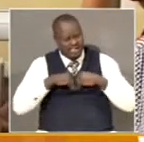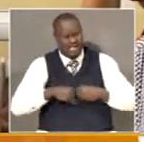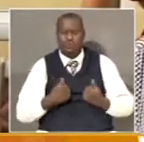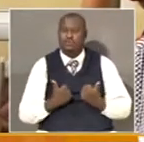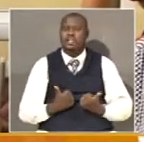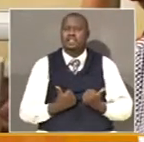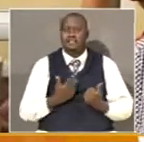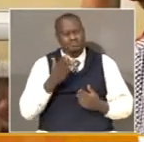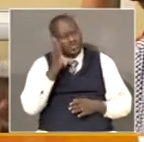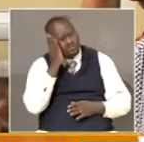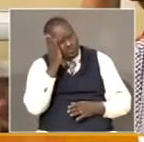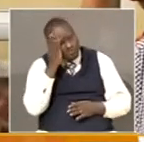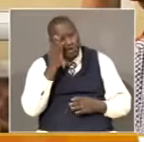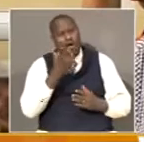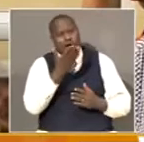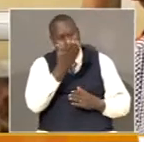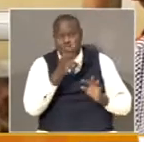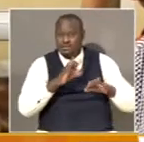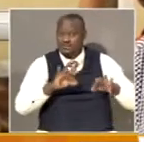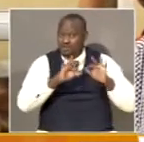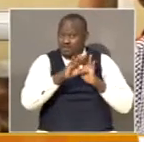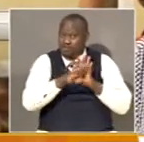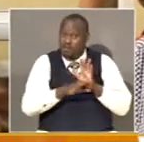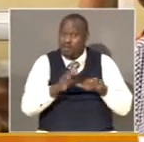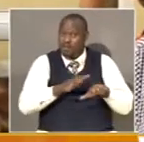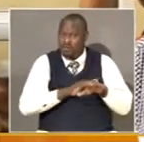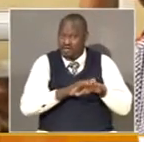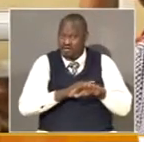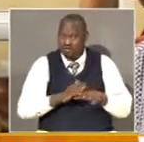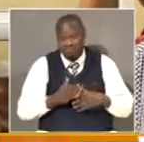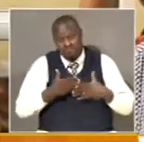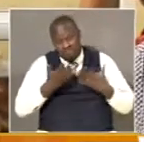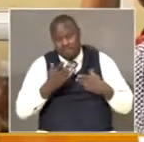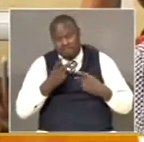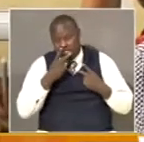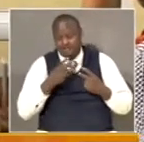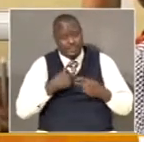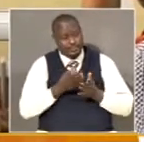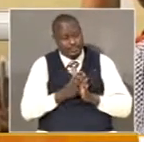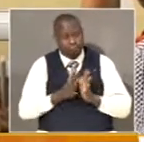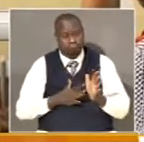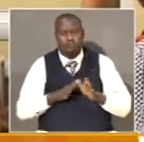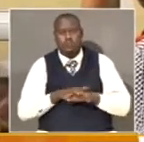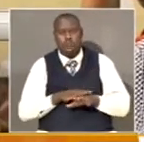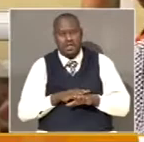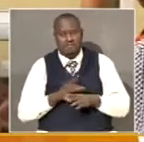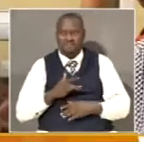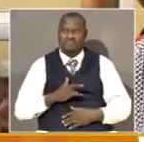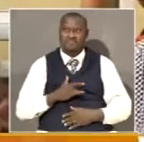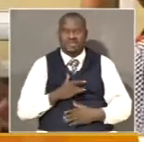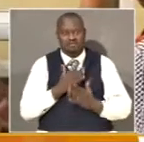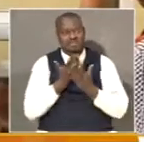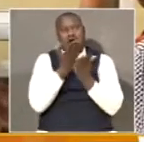knew they could not do away with the Luganda that I was very conversant with, I thought I would